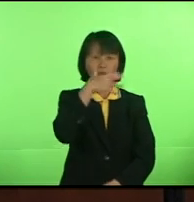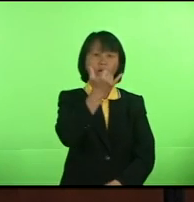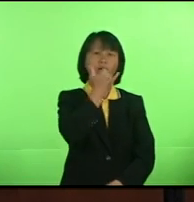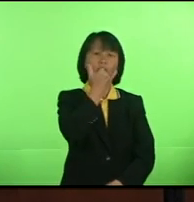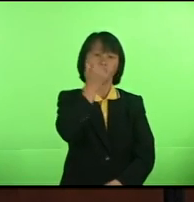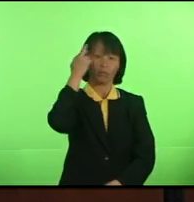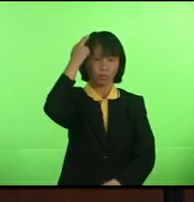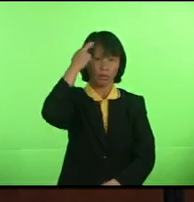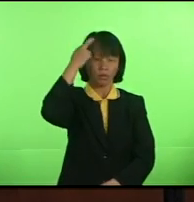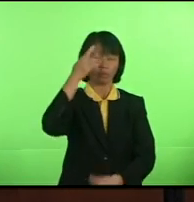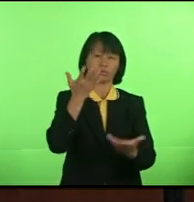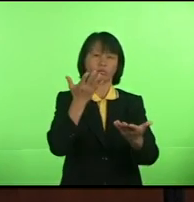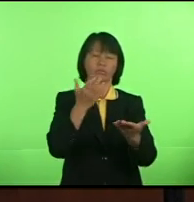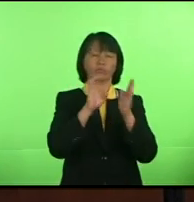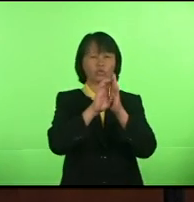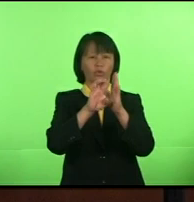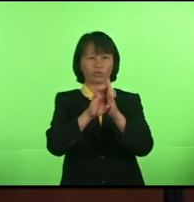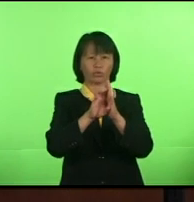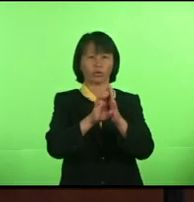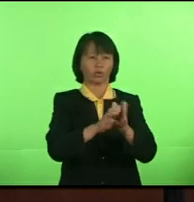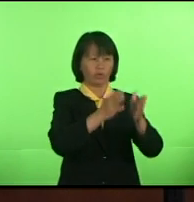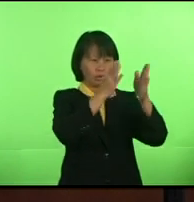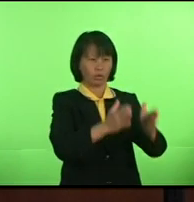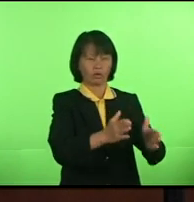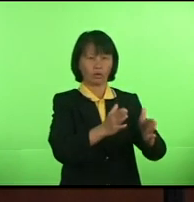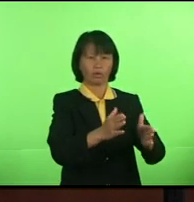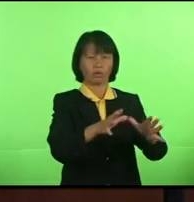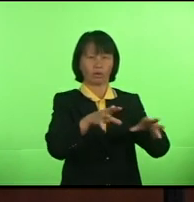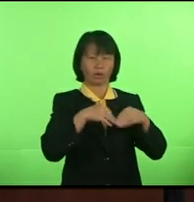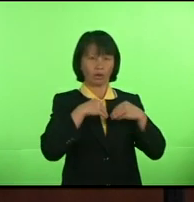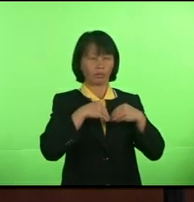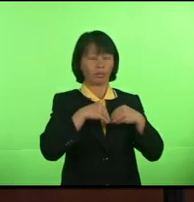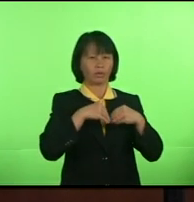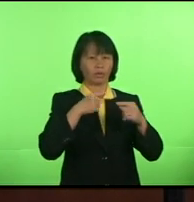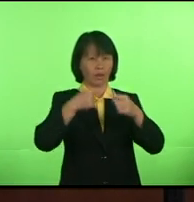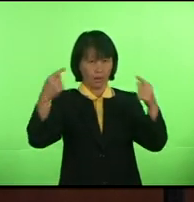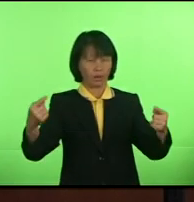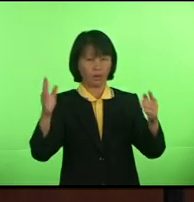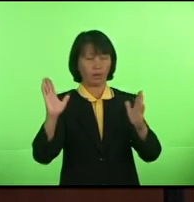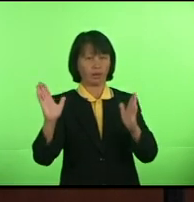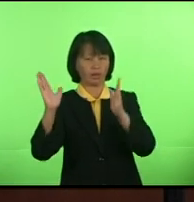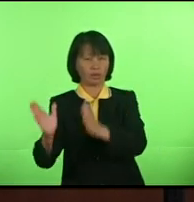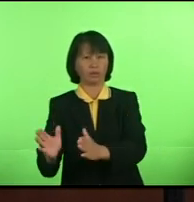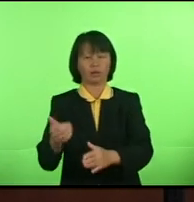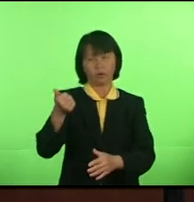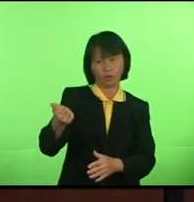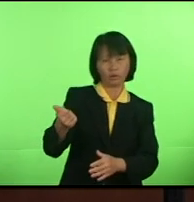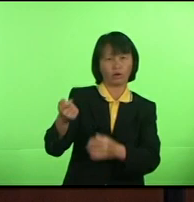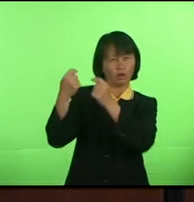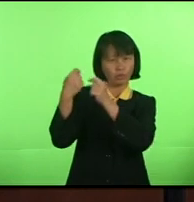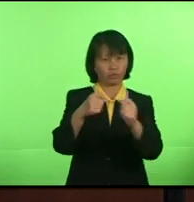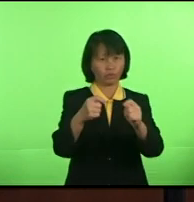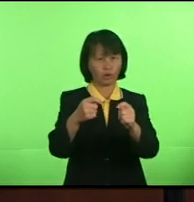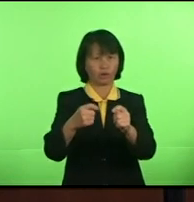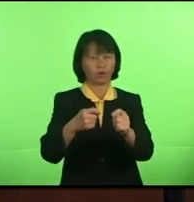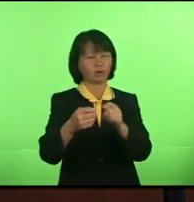reasoning. For example, yeah, when someone adopts a position, okay, so he or she tries to